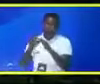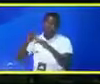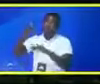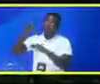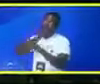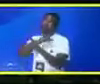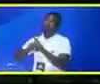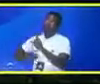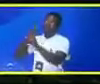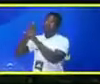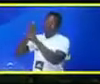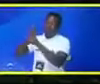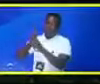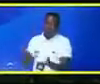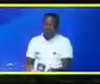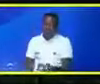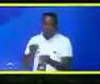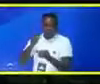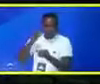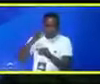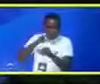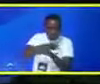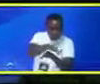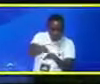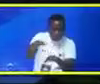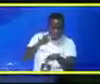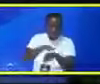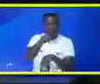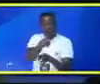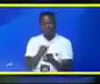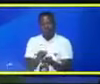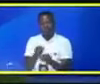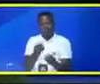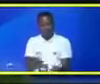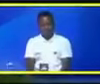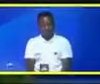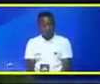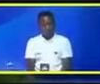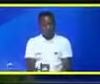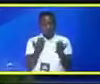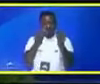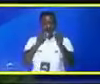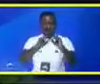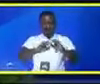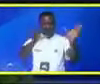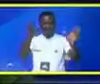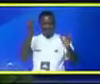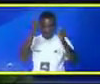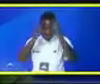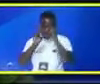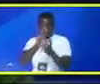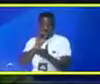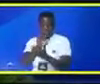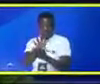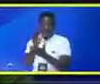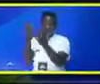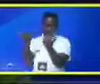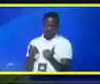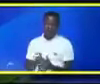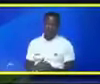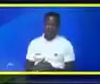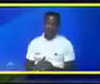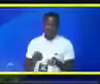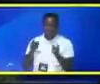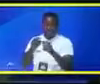the Lord is risen upon you. You arise and you shine because your light has come. When